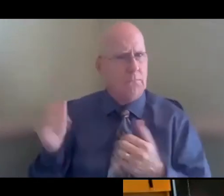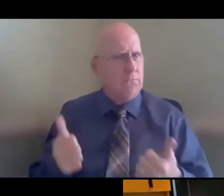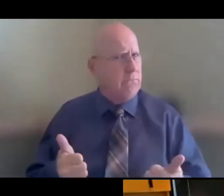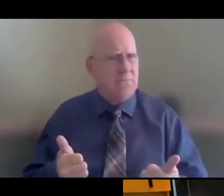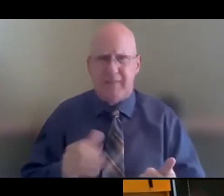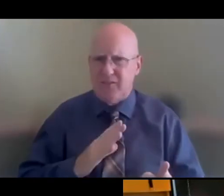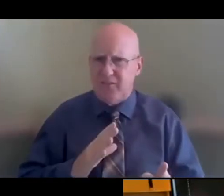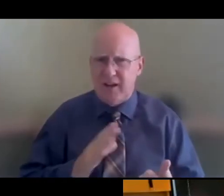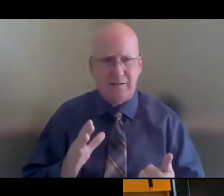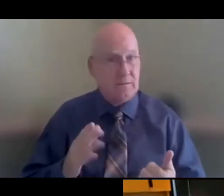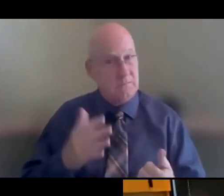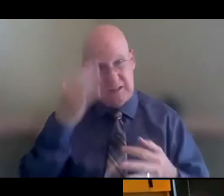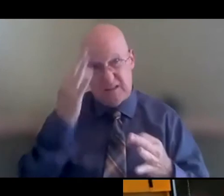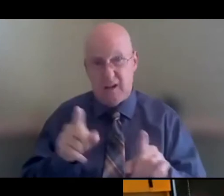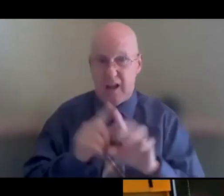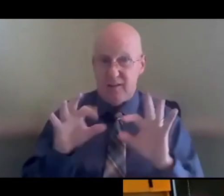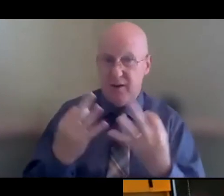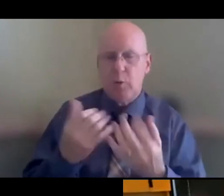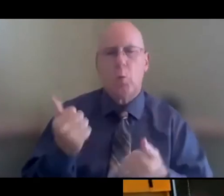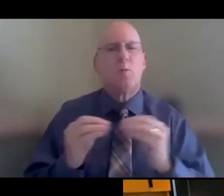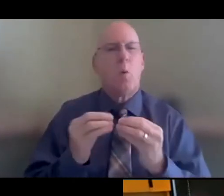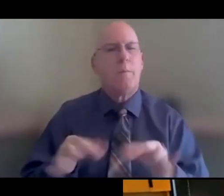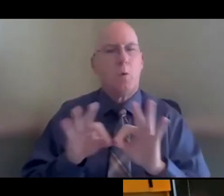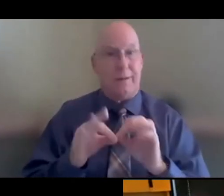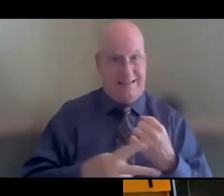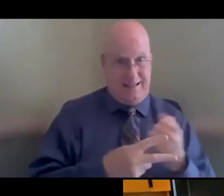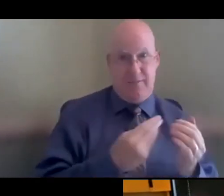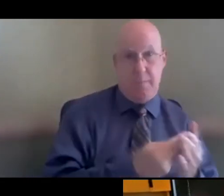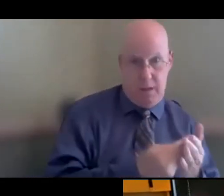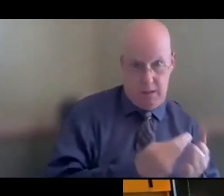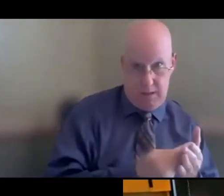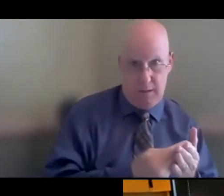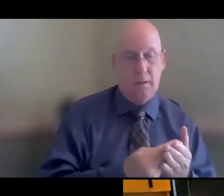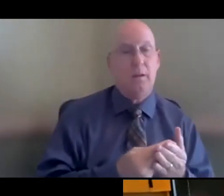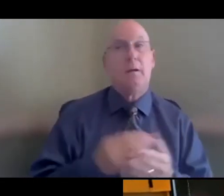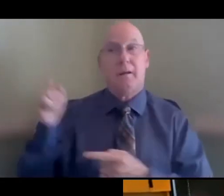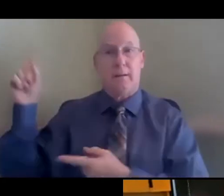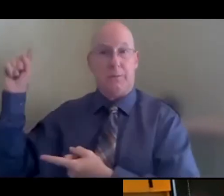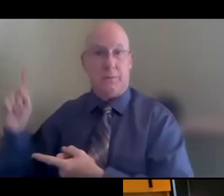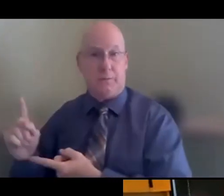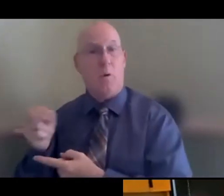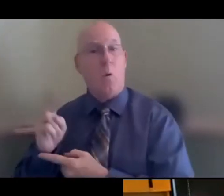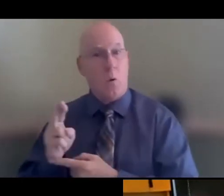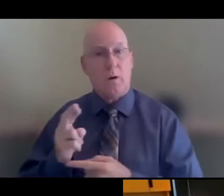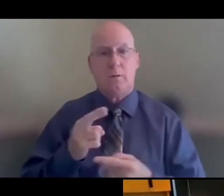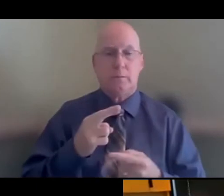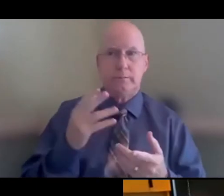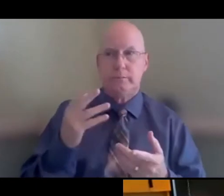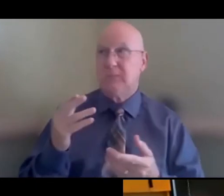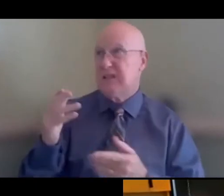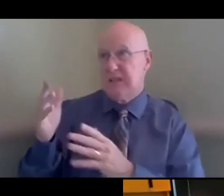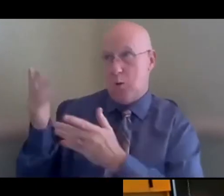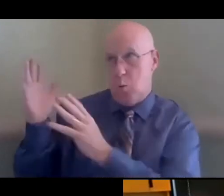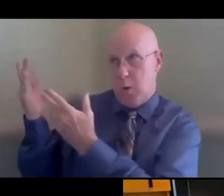family going to have to make. Which is more important, saving the money and reducing their benefits, or spending the money on things they may need